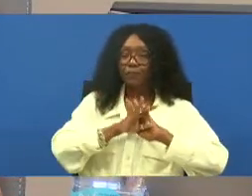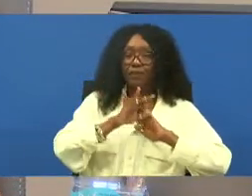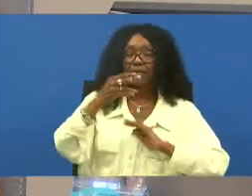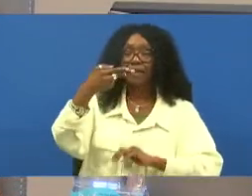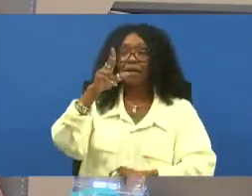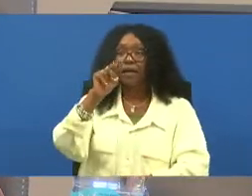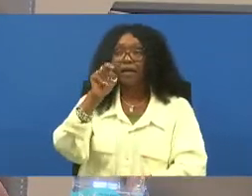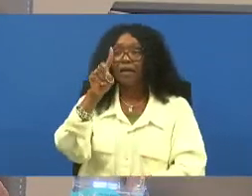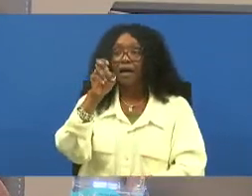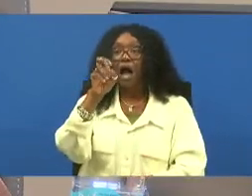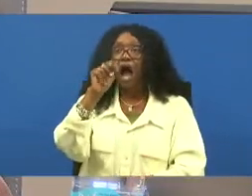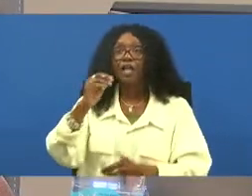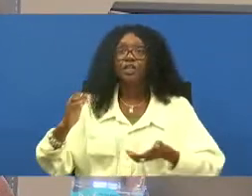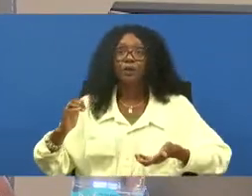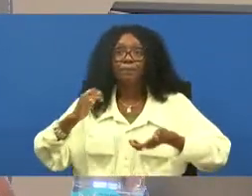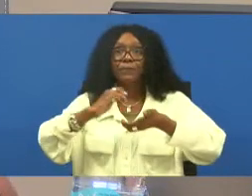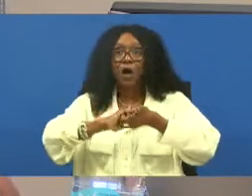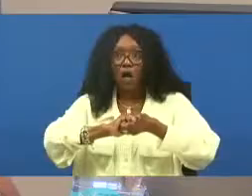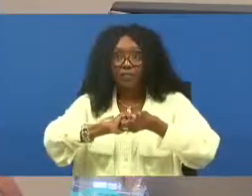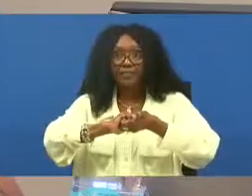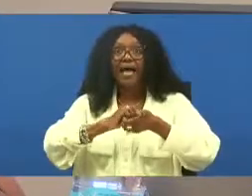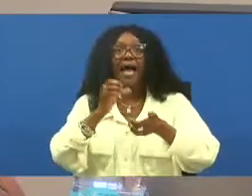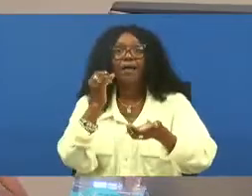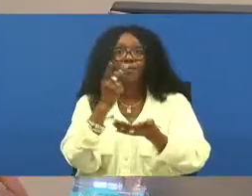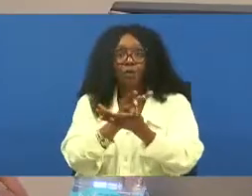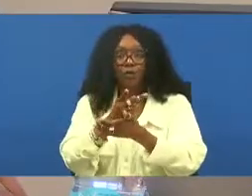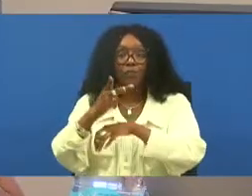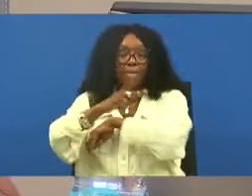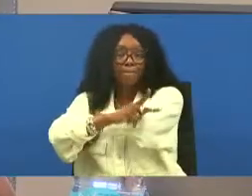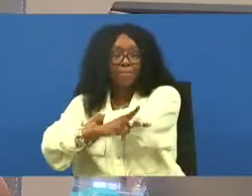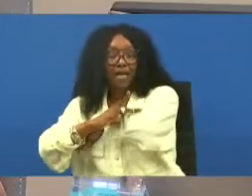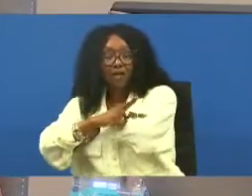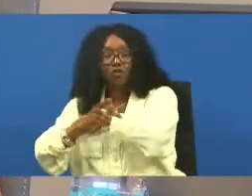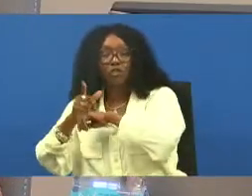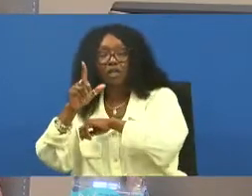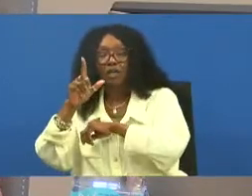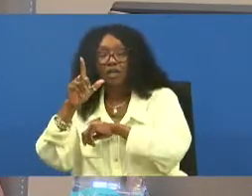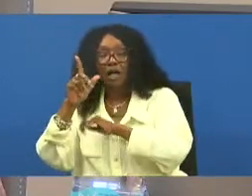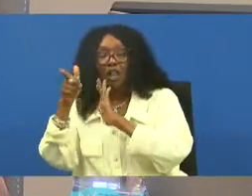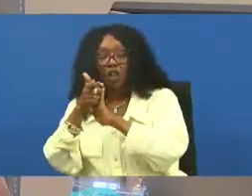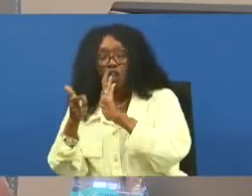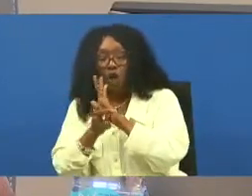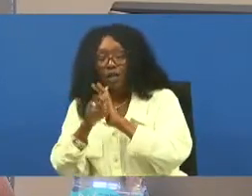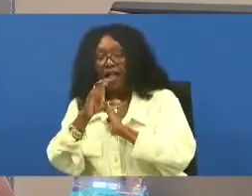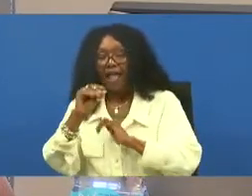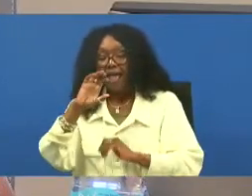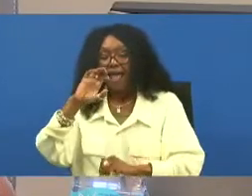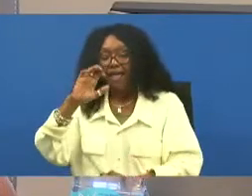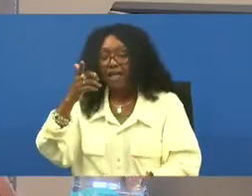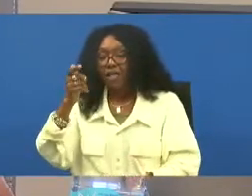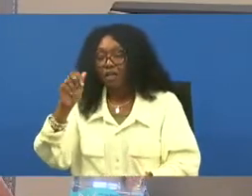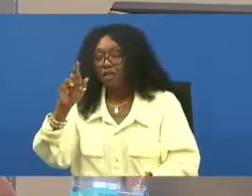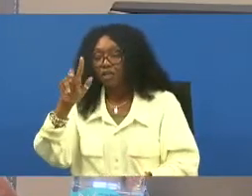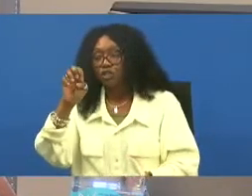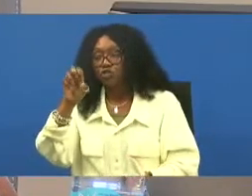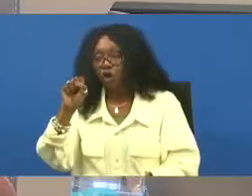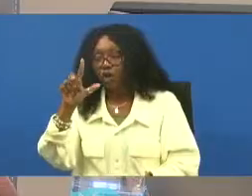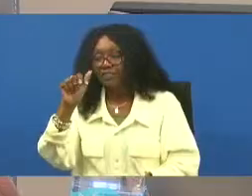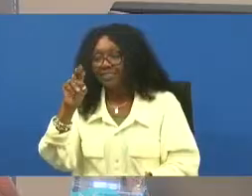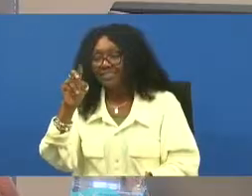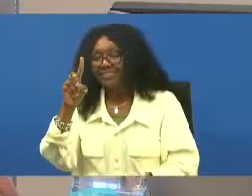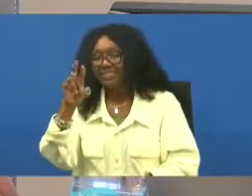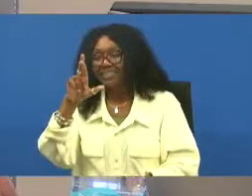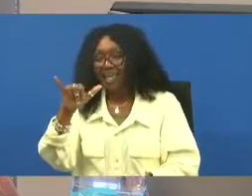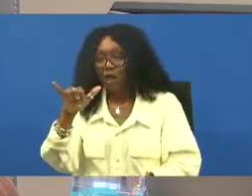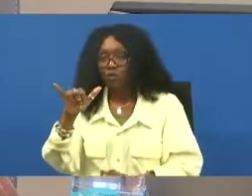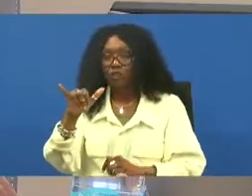you and to authorize the parish attorney and Charles Landry to negotiate any agreement with